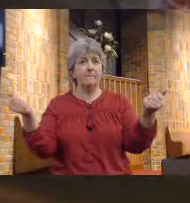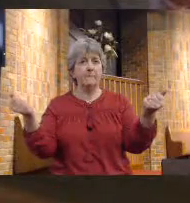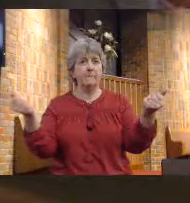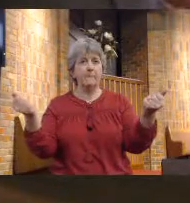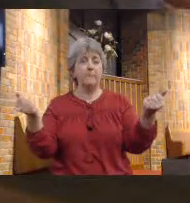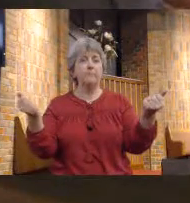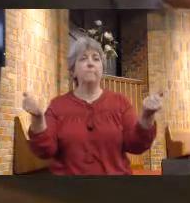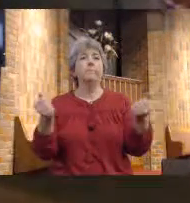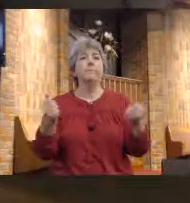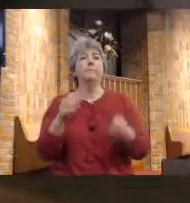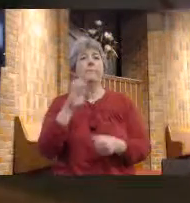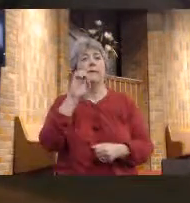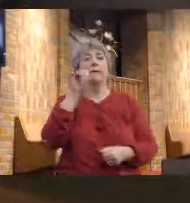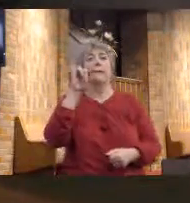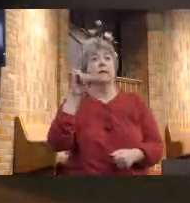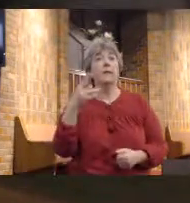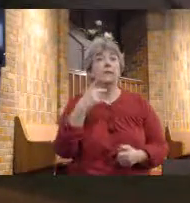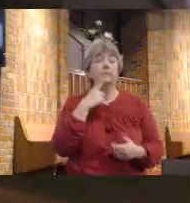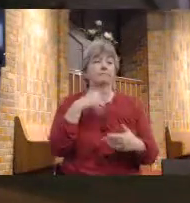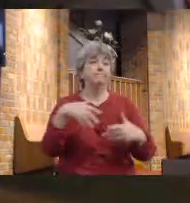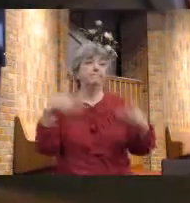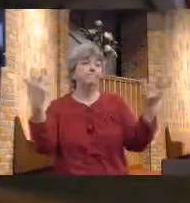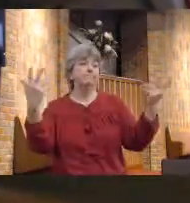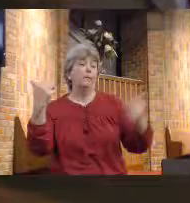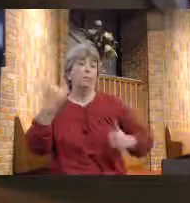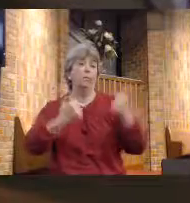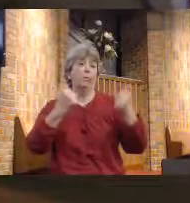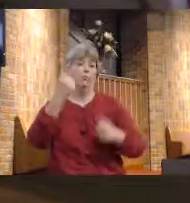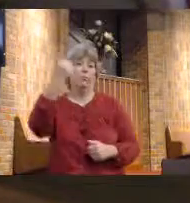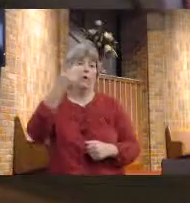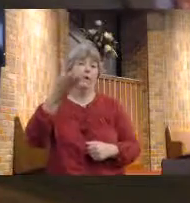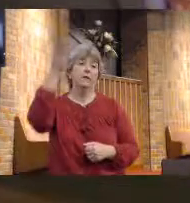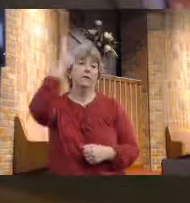And then Elijah says, okay, folks, now who's God?